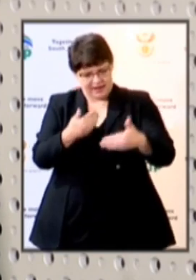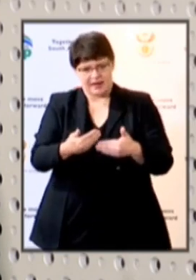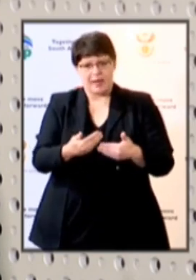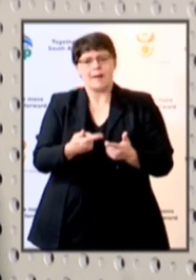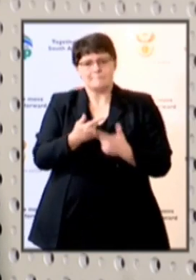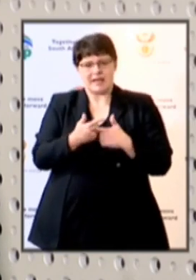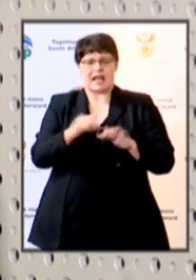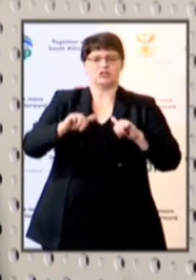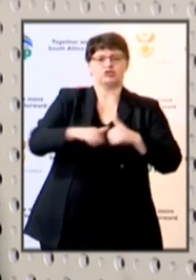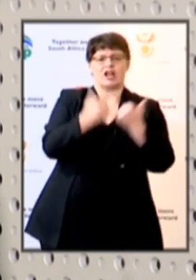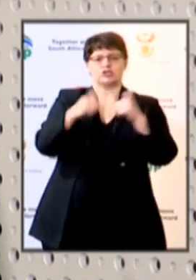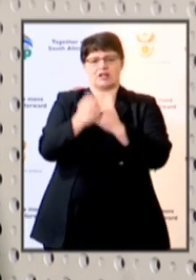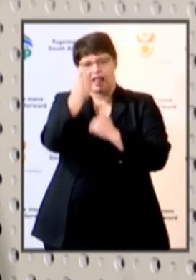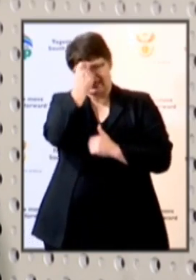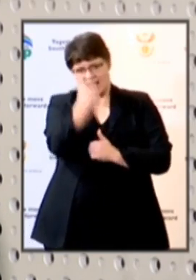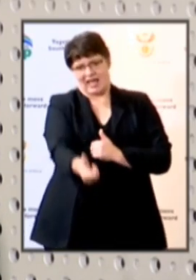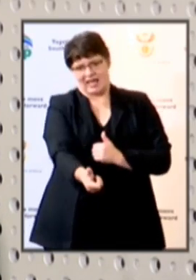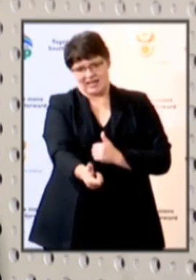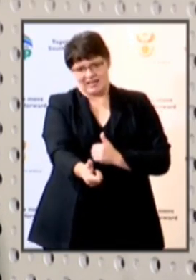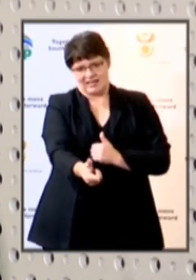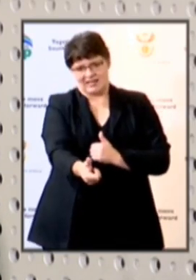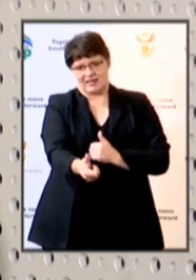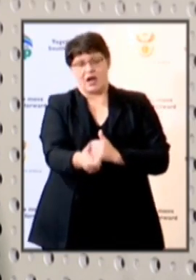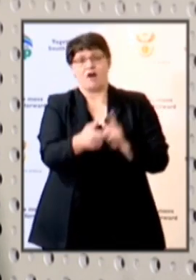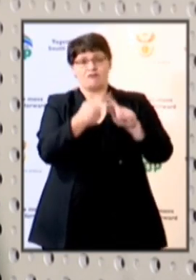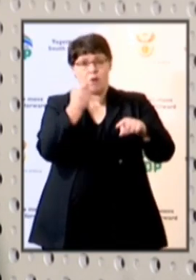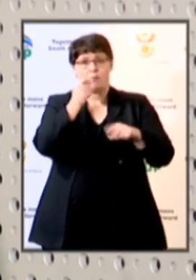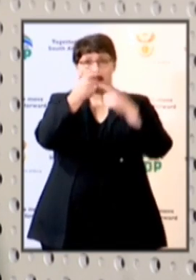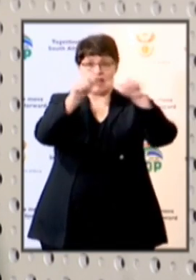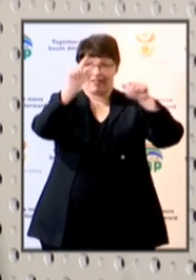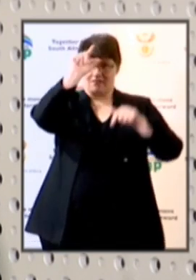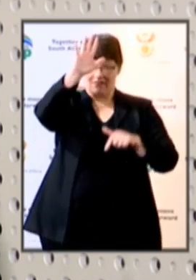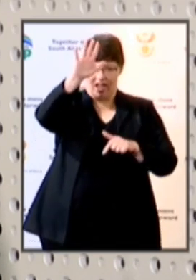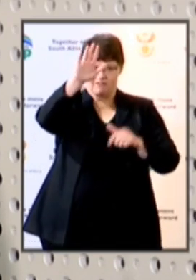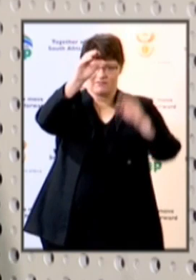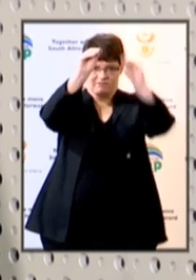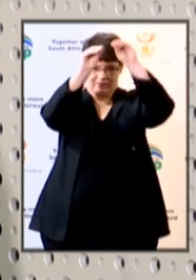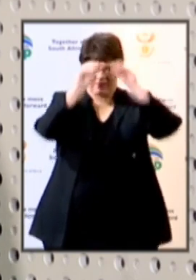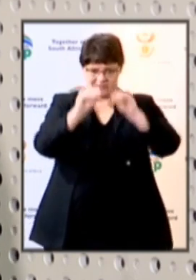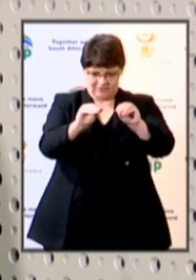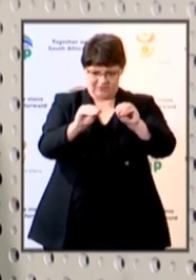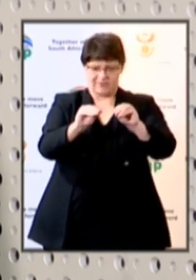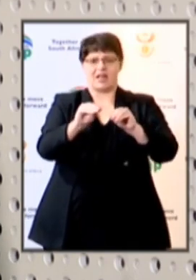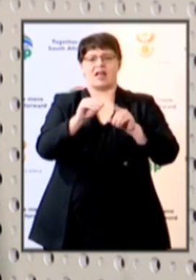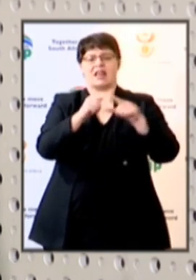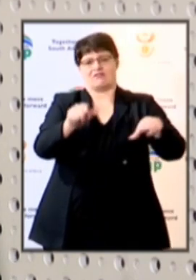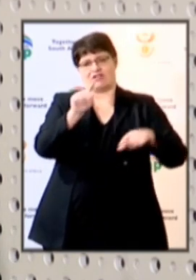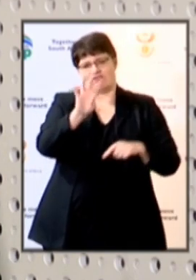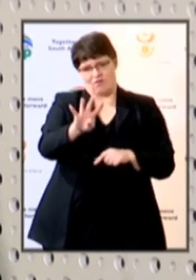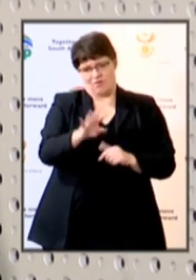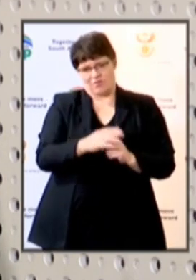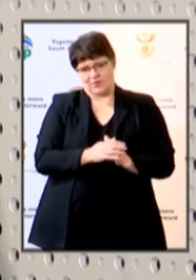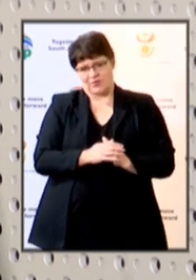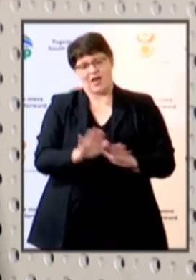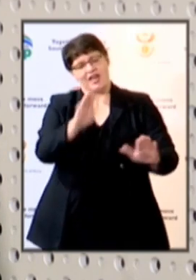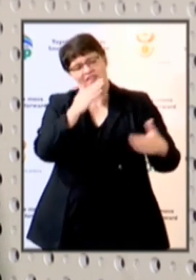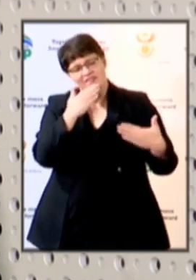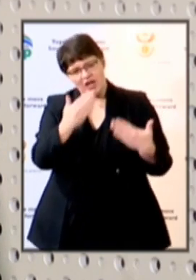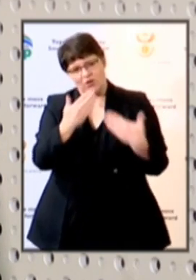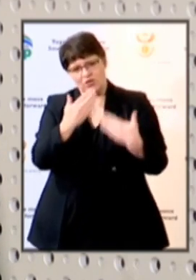few challenges and difficulties between level five and level four. So thank you for the opportunity just